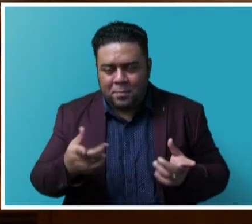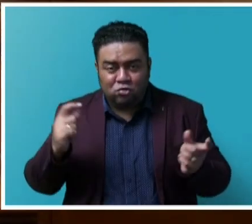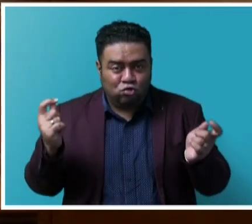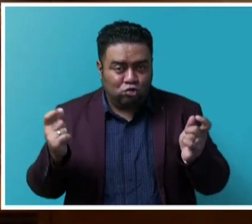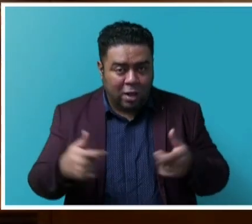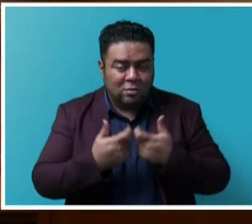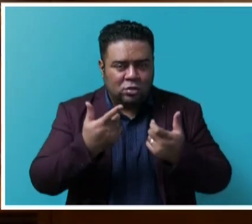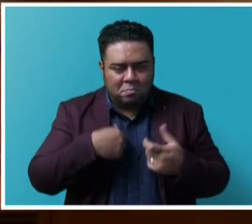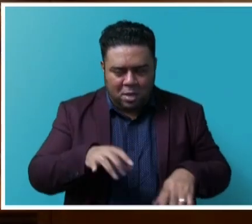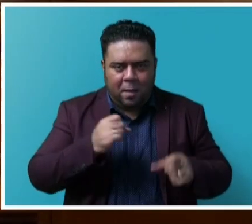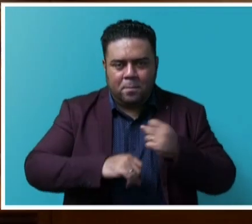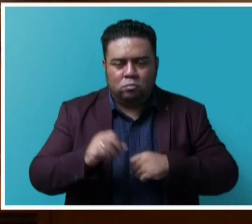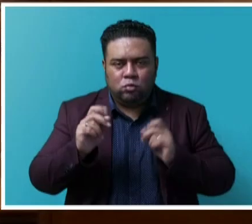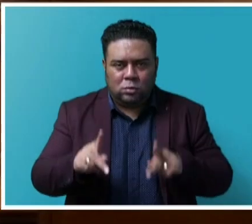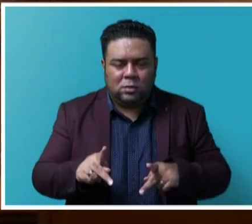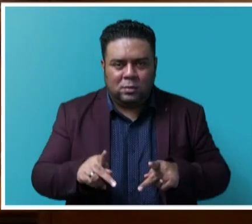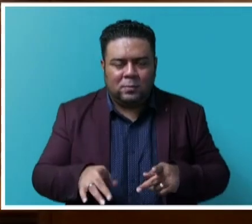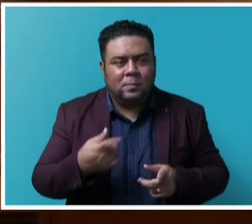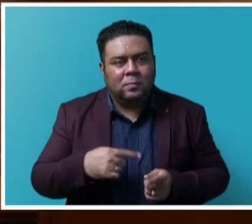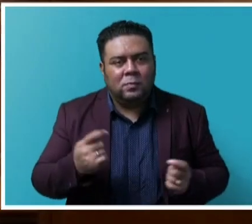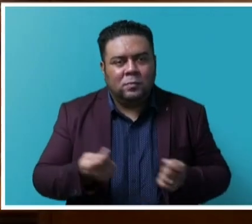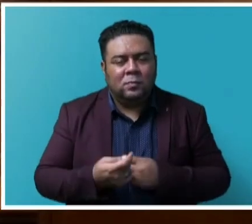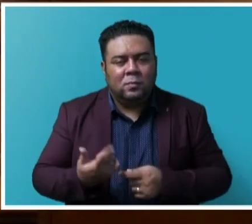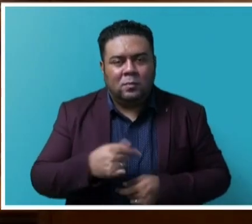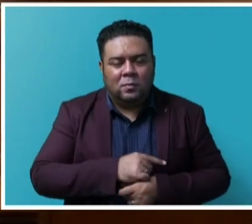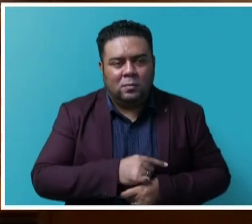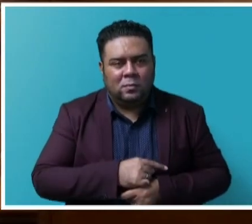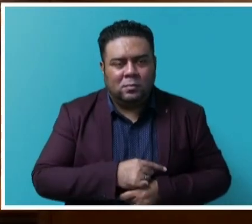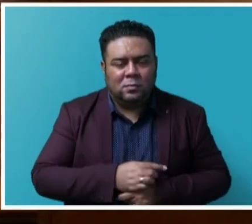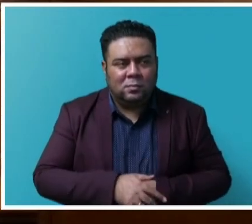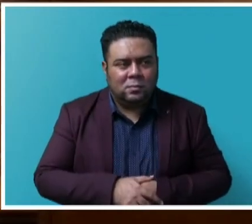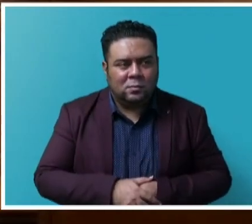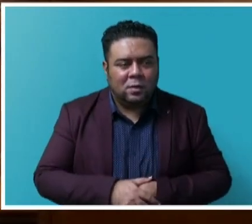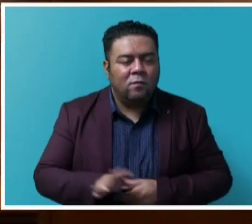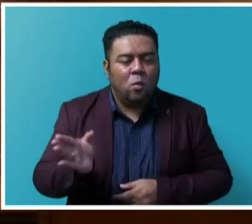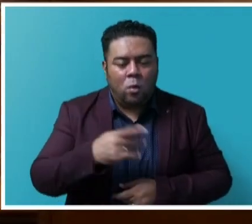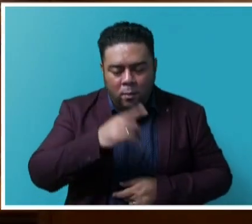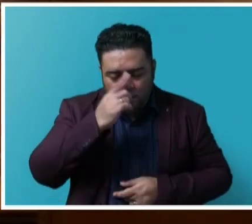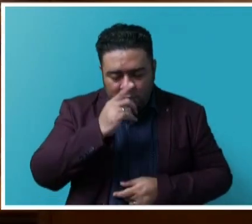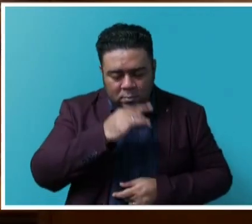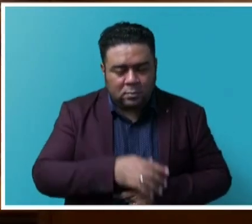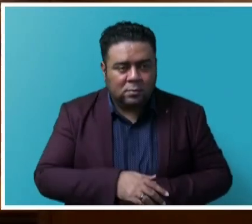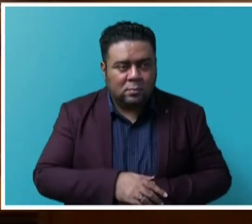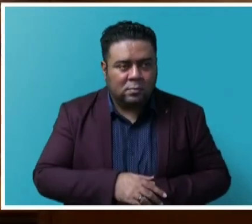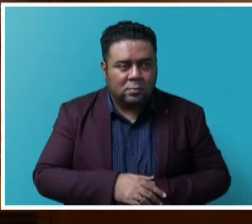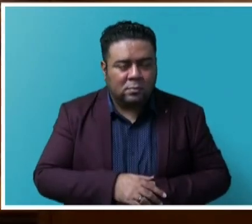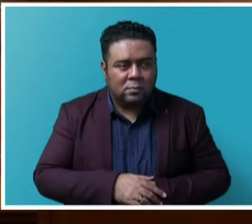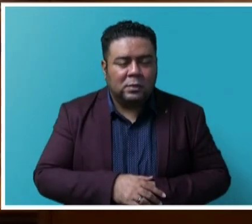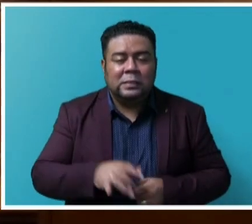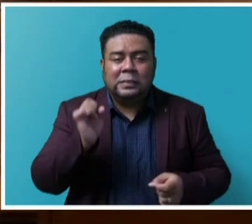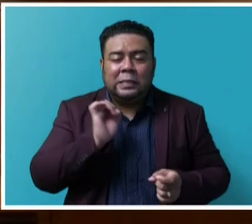into opportunities and transforming aspirations into achievements for all Fijians, as His Excellency the